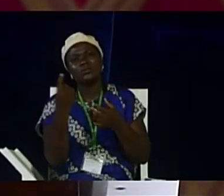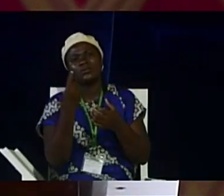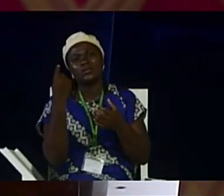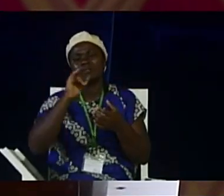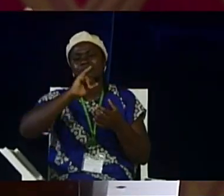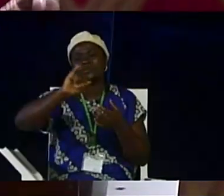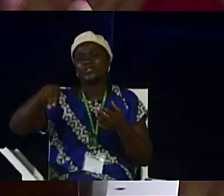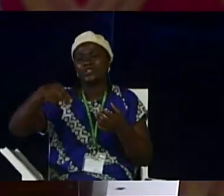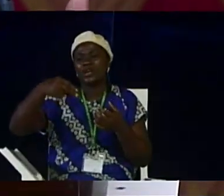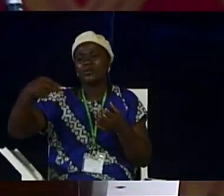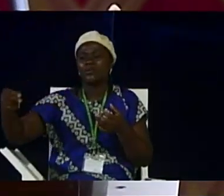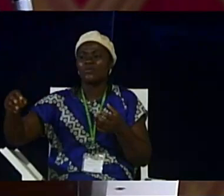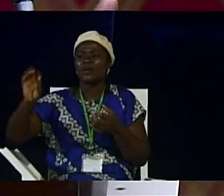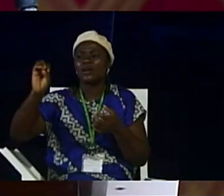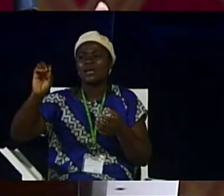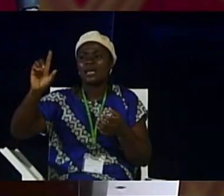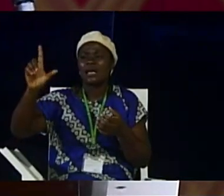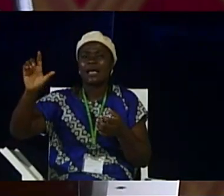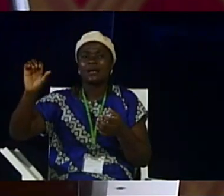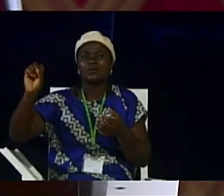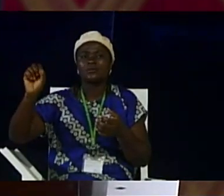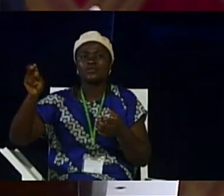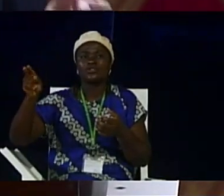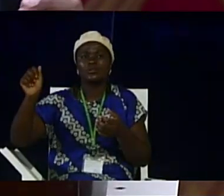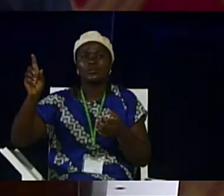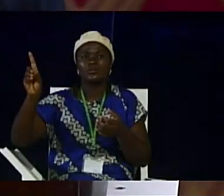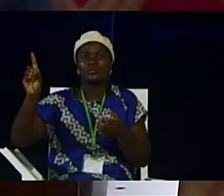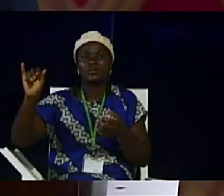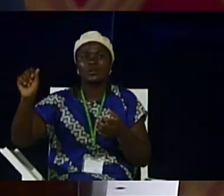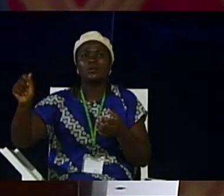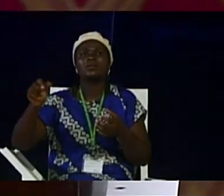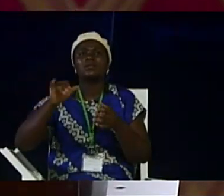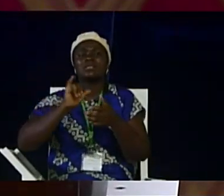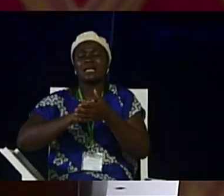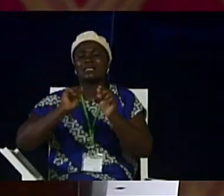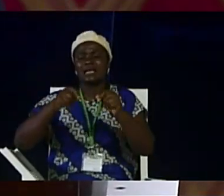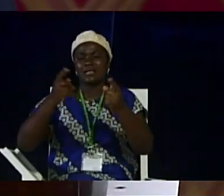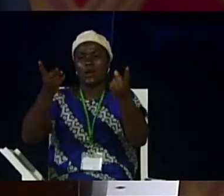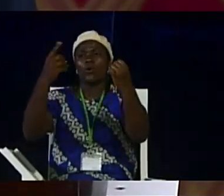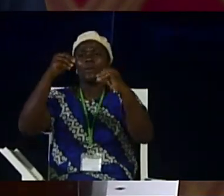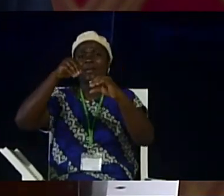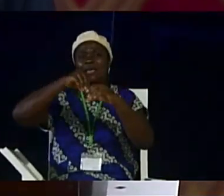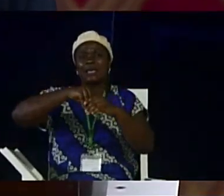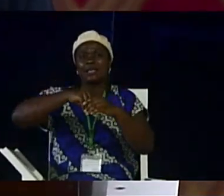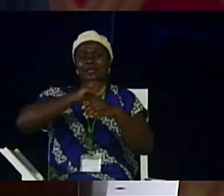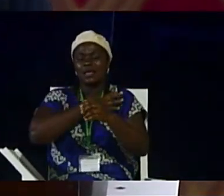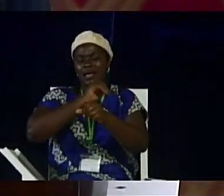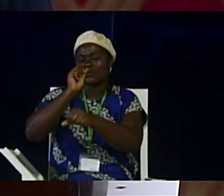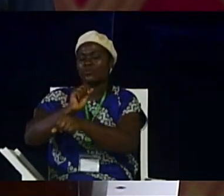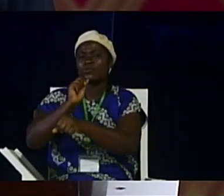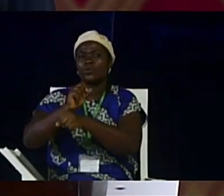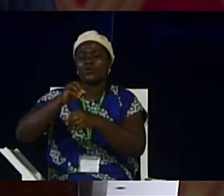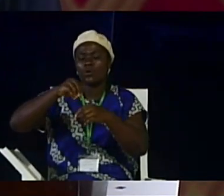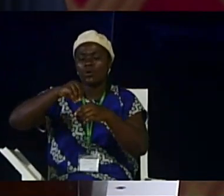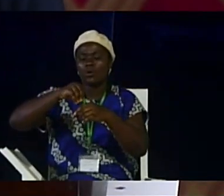Jehovah El Shaddai that can step in and work on